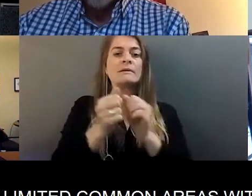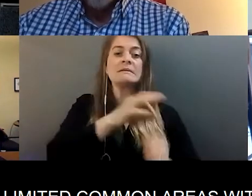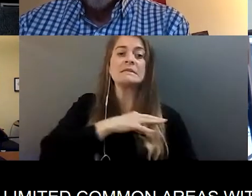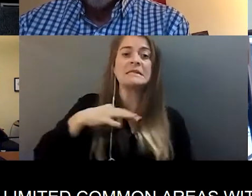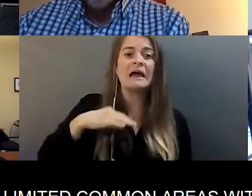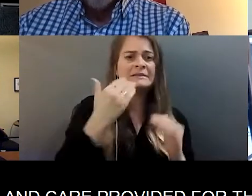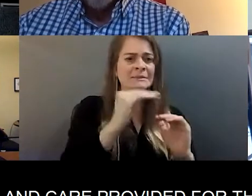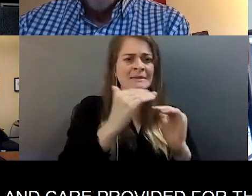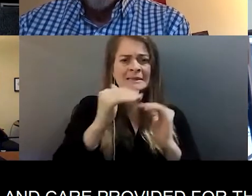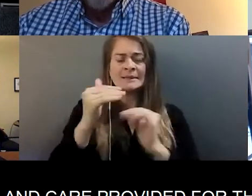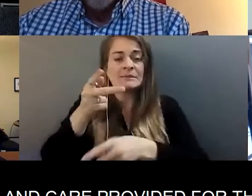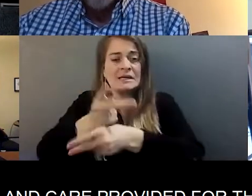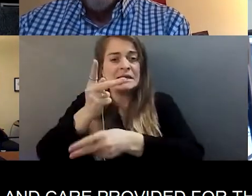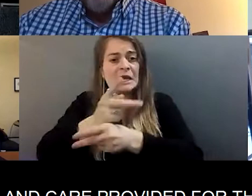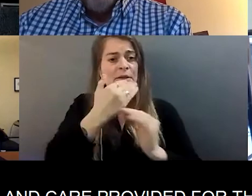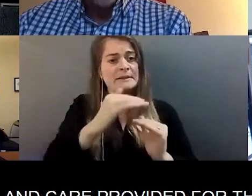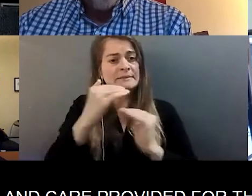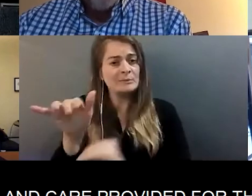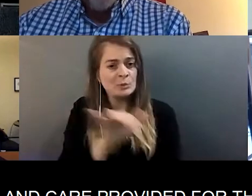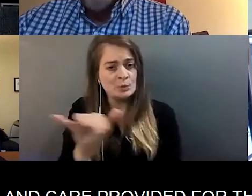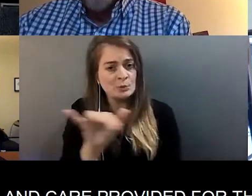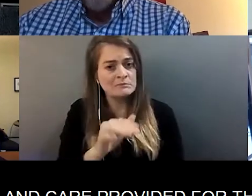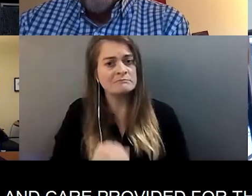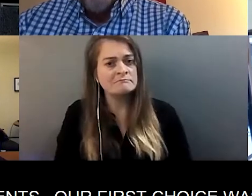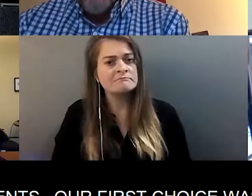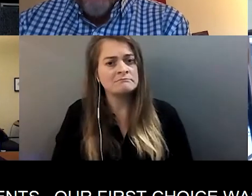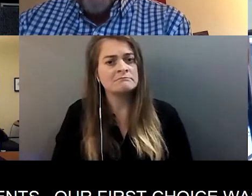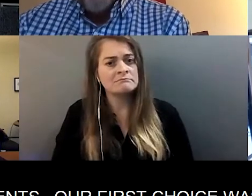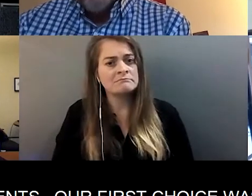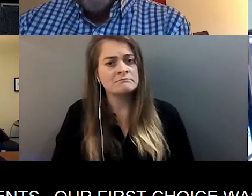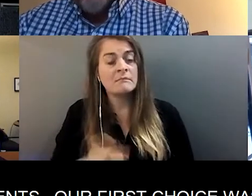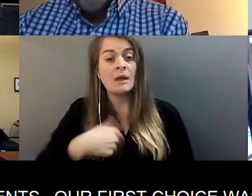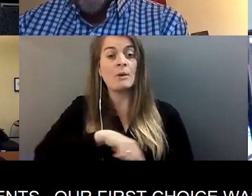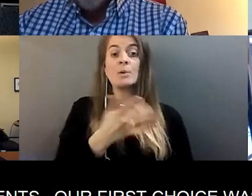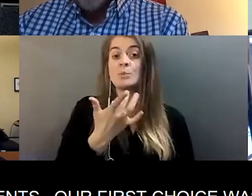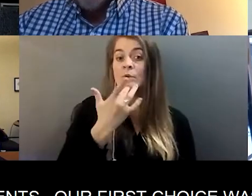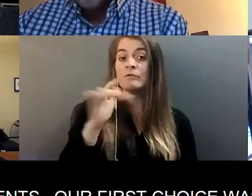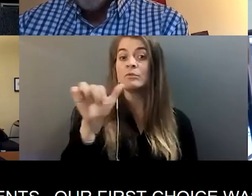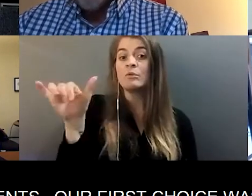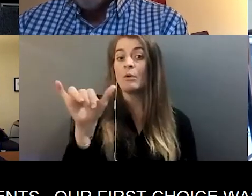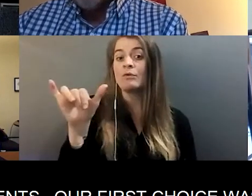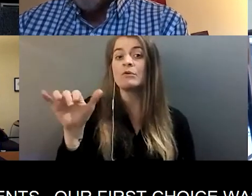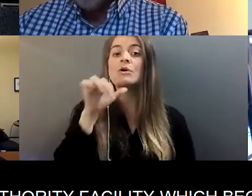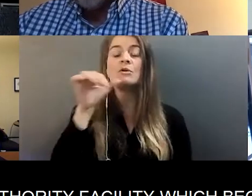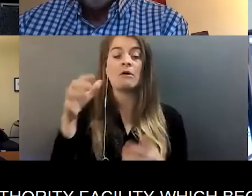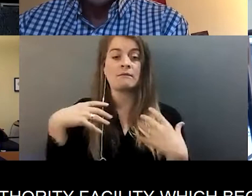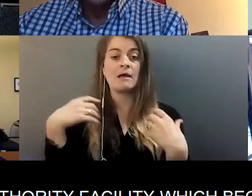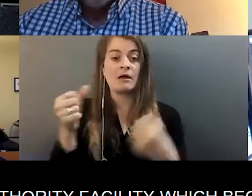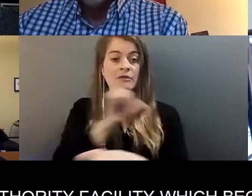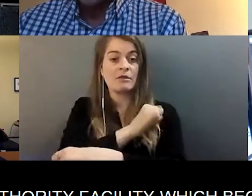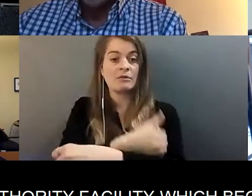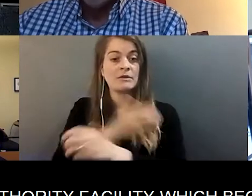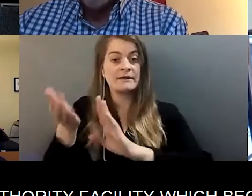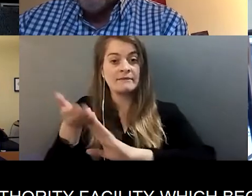provided for the residents. Our first choice was also a non-health authority facility, which